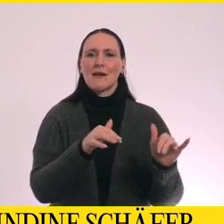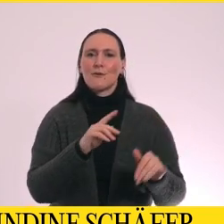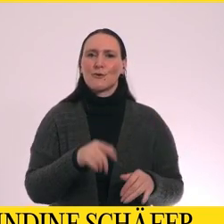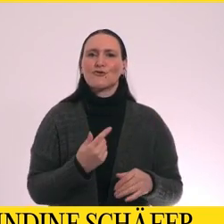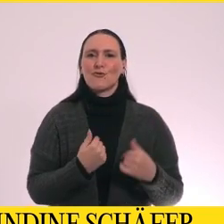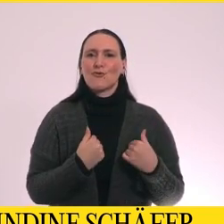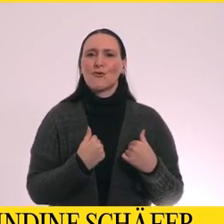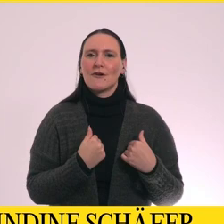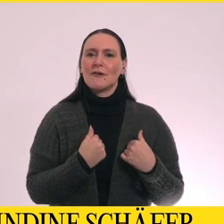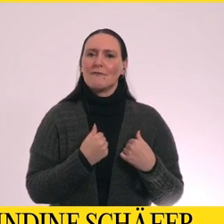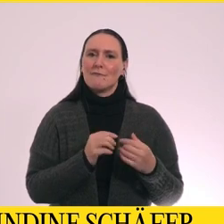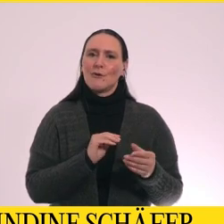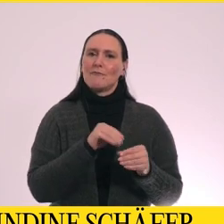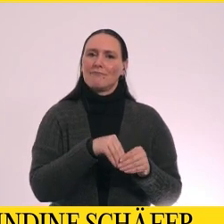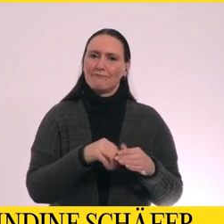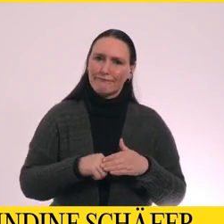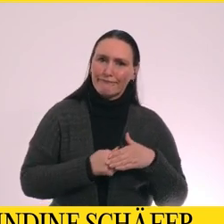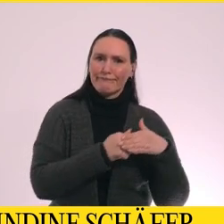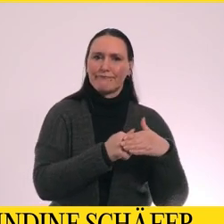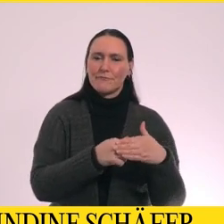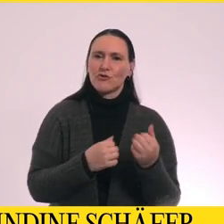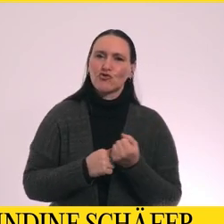Okay, thank you. Carlotta?